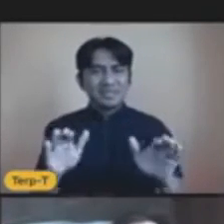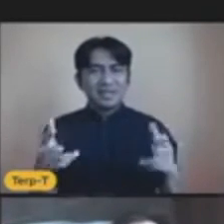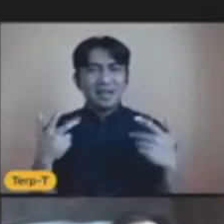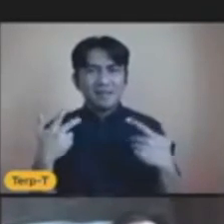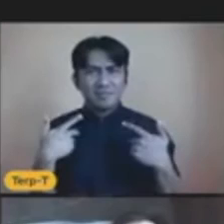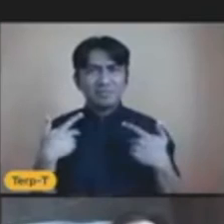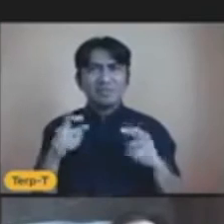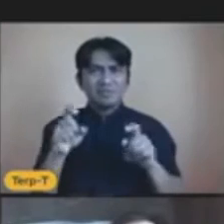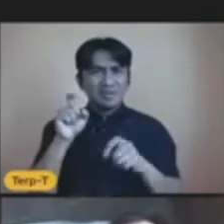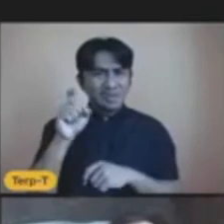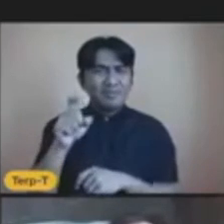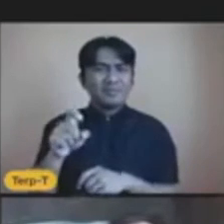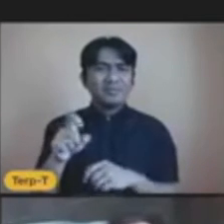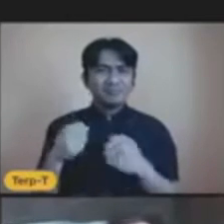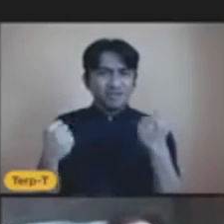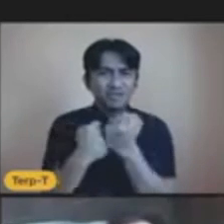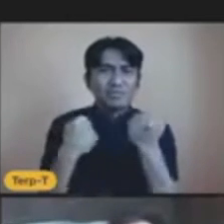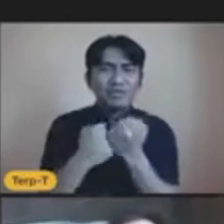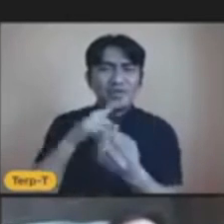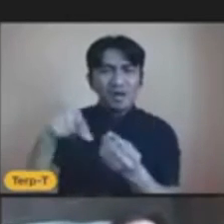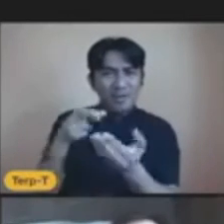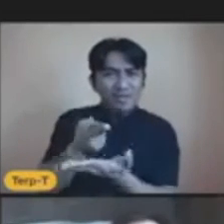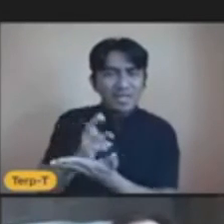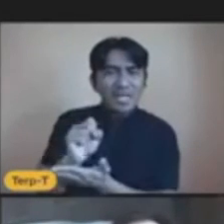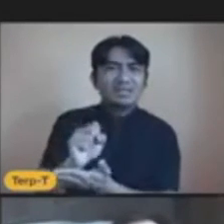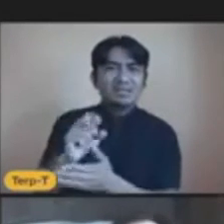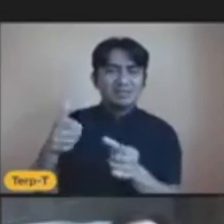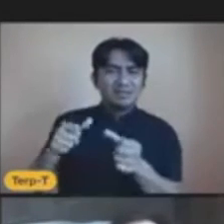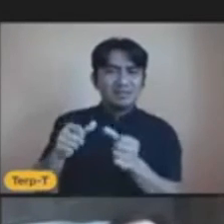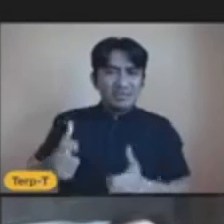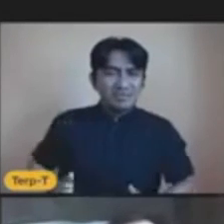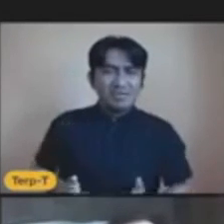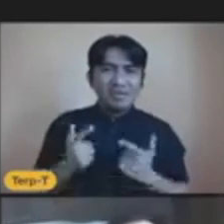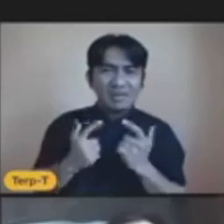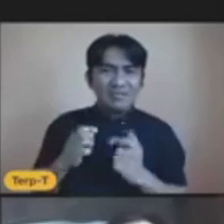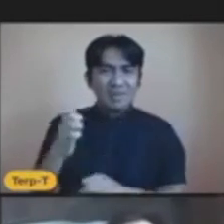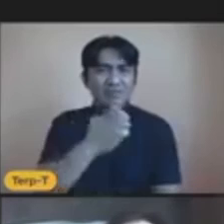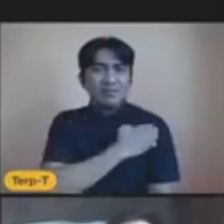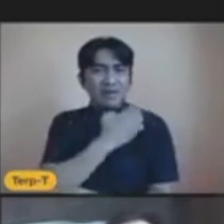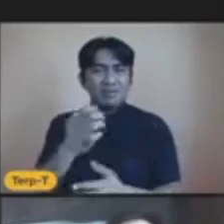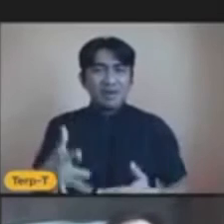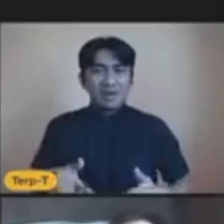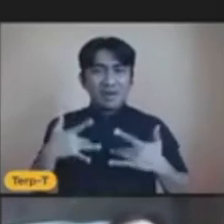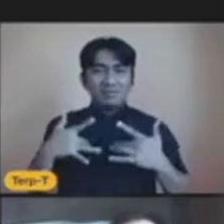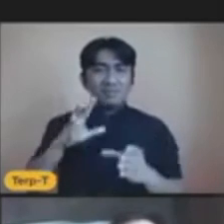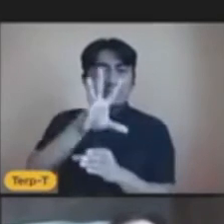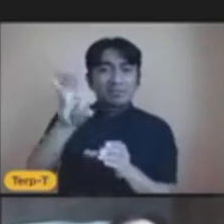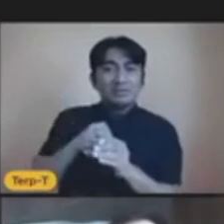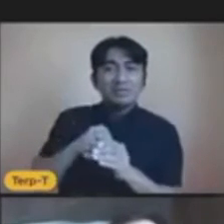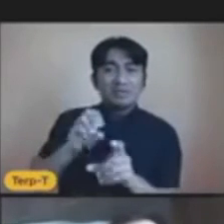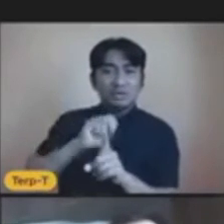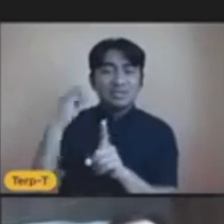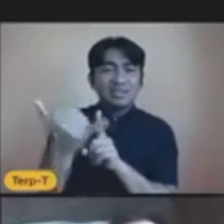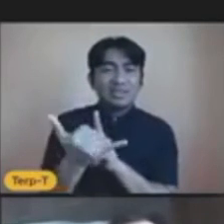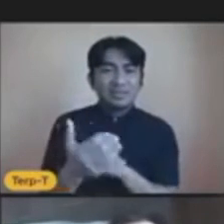child to lead empowered lives, that they can be productive citizens of our country. I'm not asking na every one of us